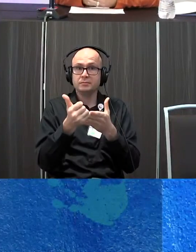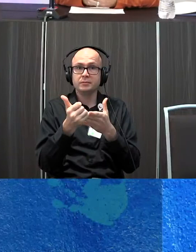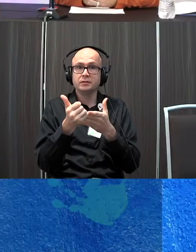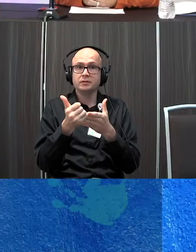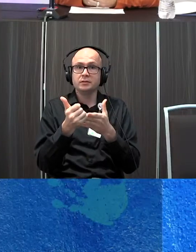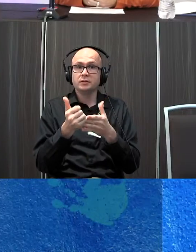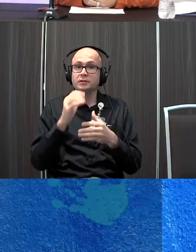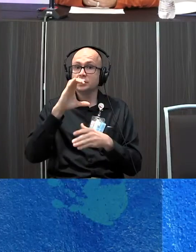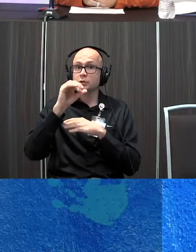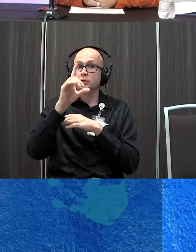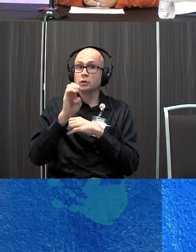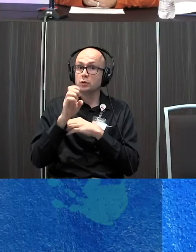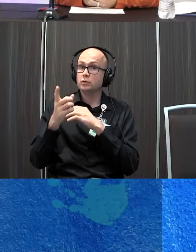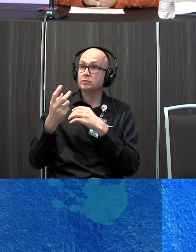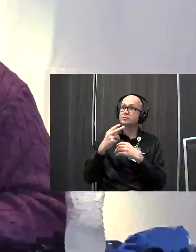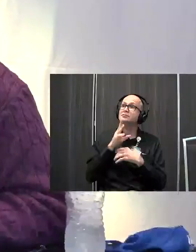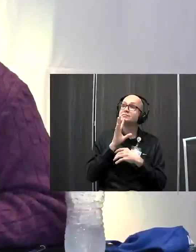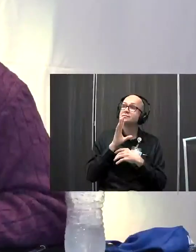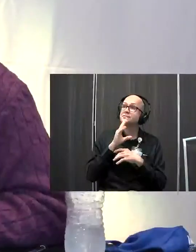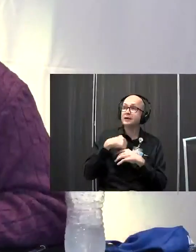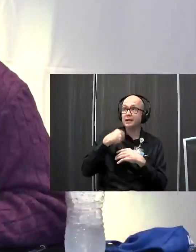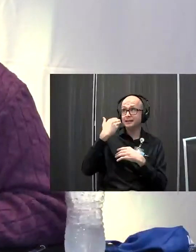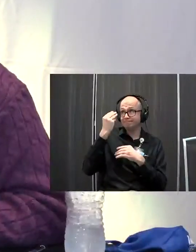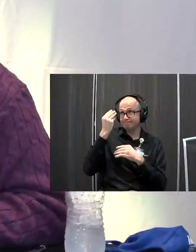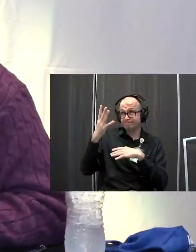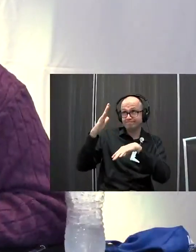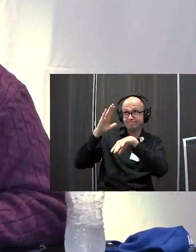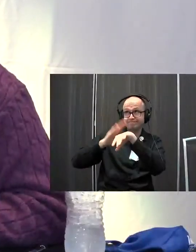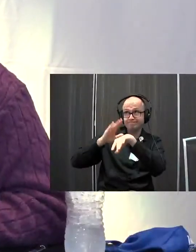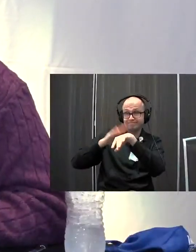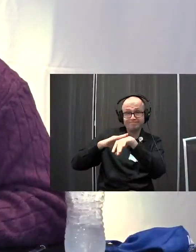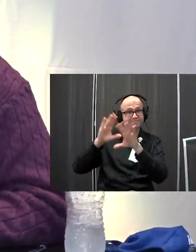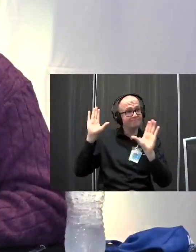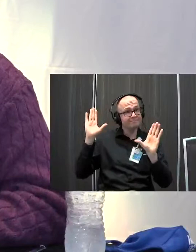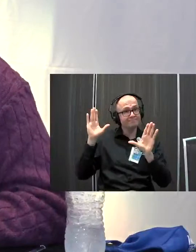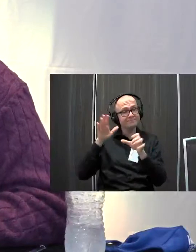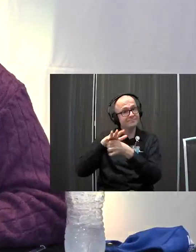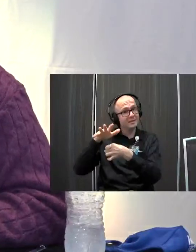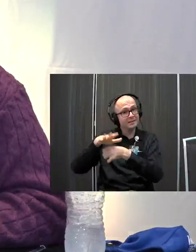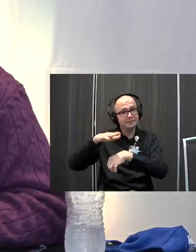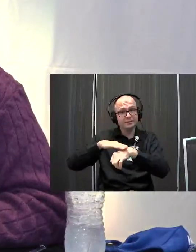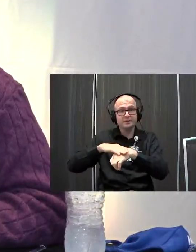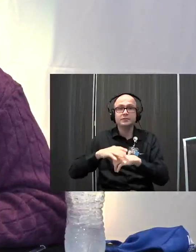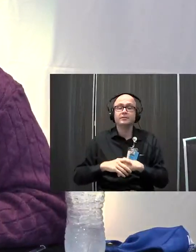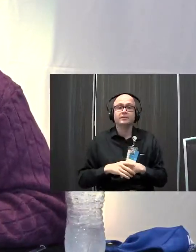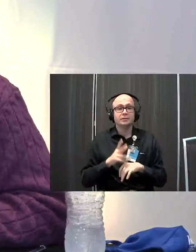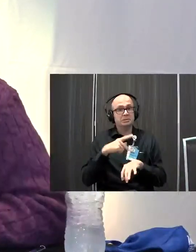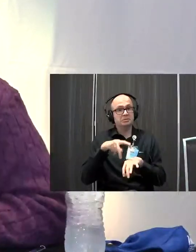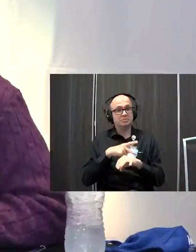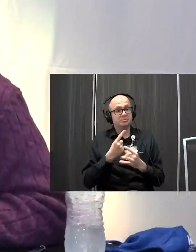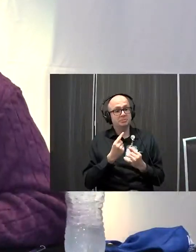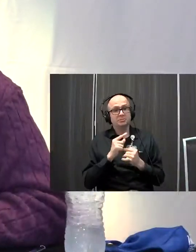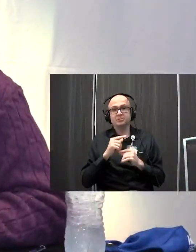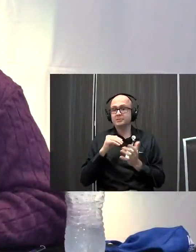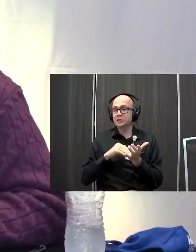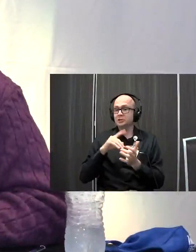Cole verbalized first that he was gonna. So he gave plenty. I mean, that's warning. He did give fair warning. Yeah, so the principal did not. I've learned from Dr.